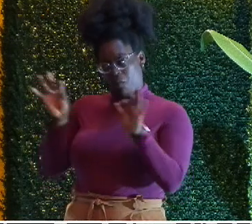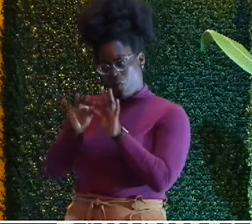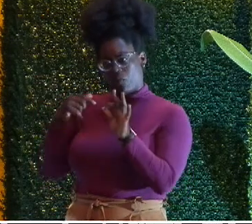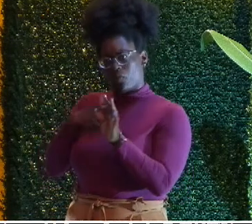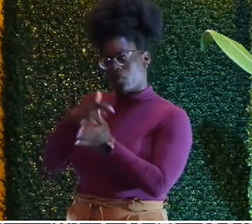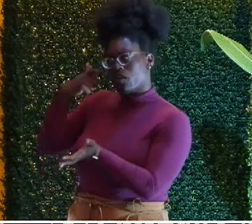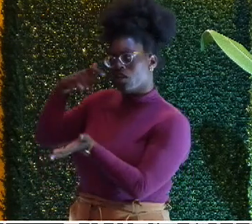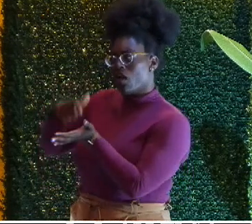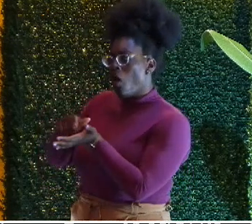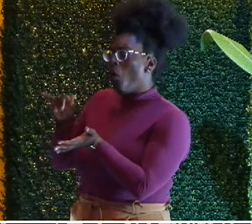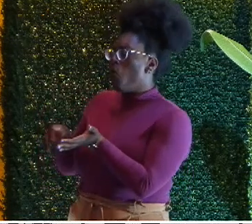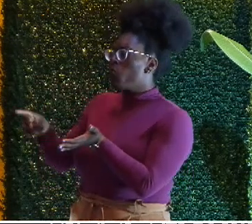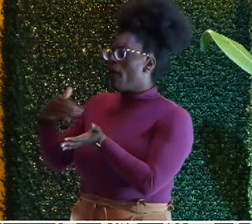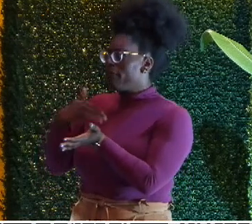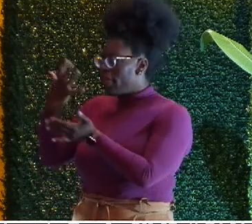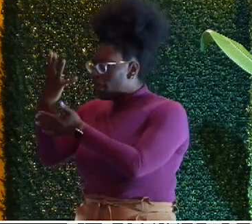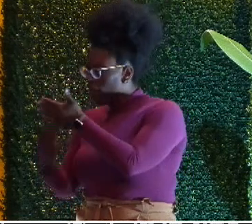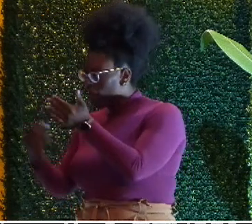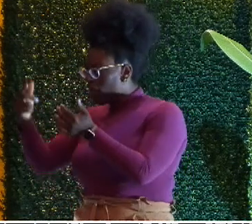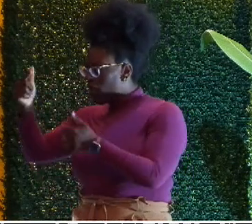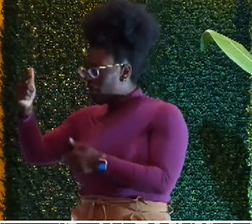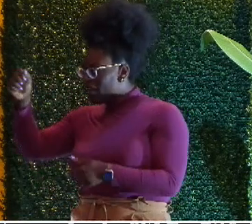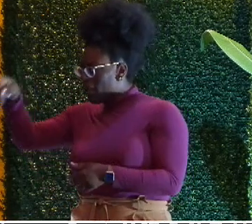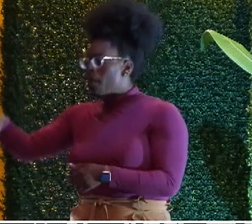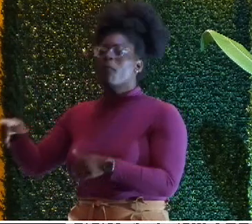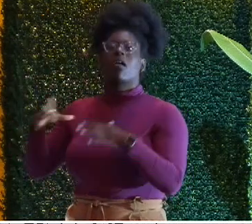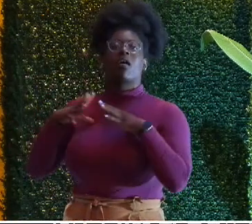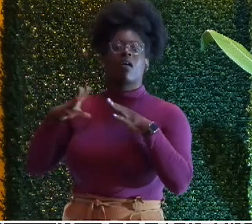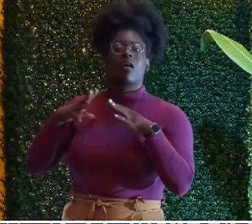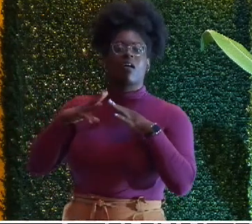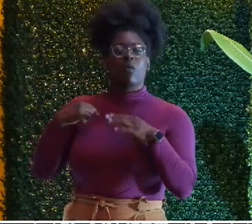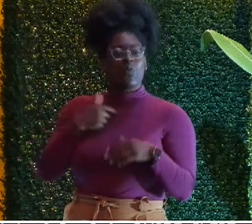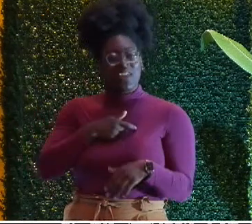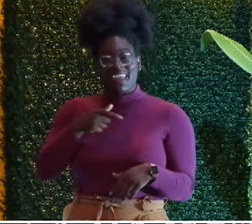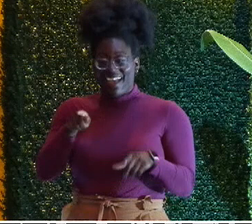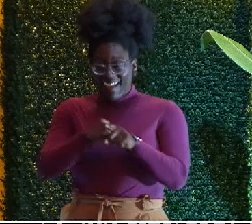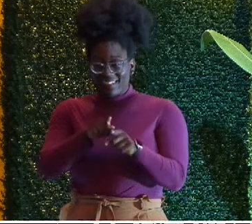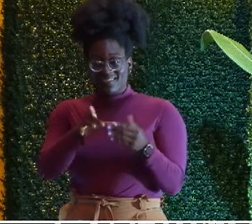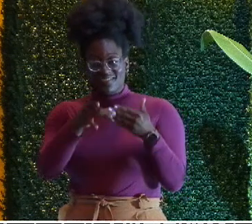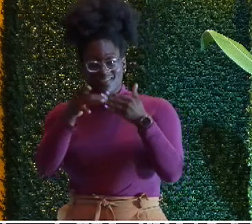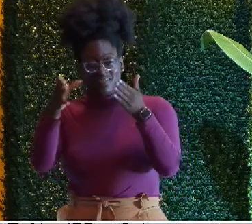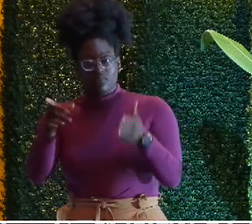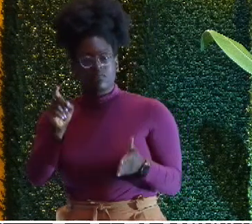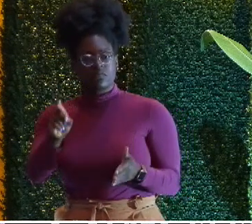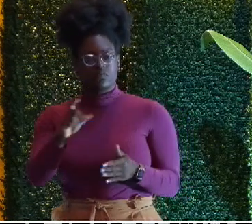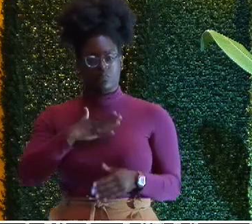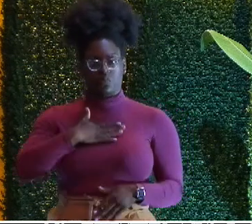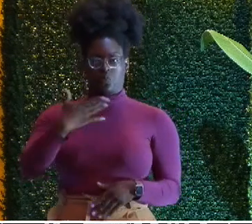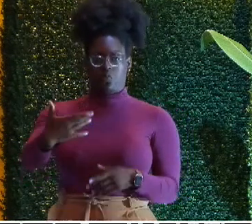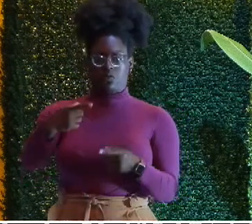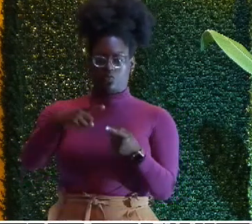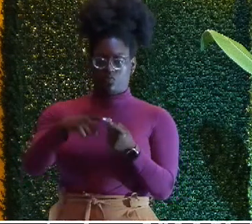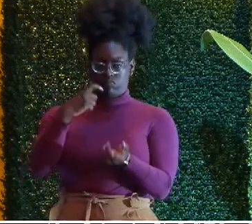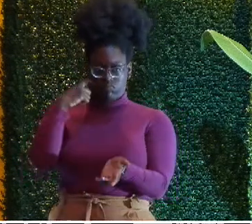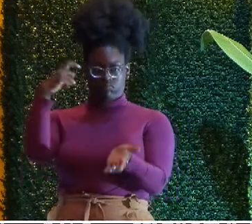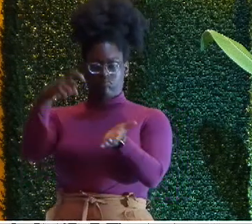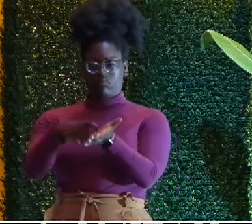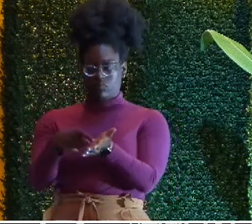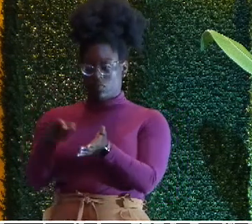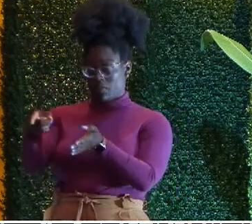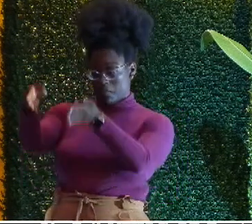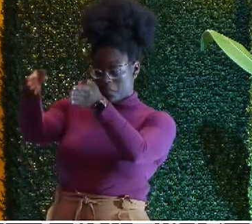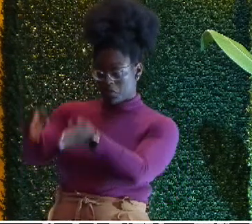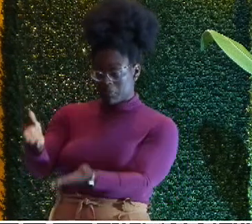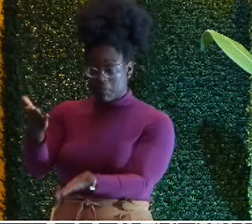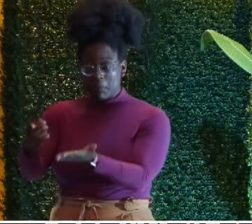as leaders have to be willing to work inside of communities and help folks get to where they go, but they must be willing. Wait, okay, right? so